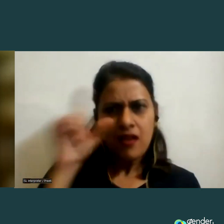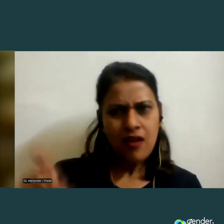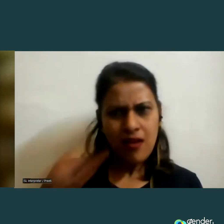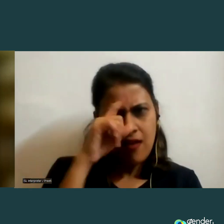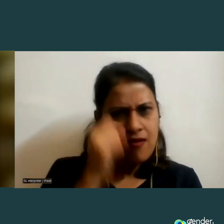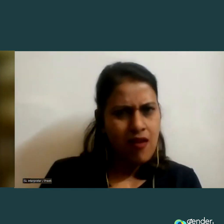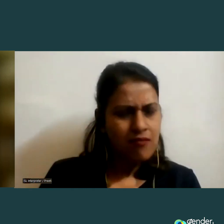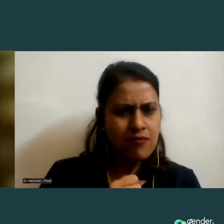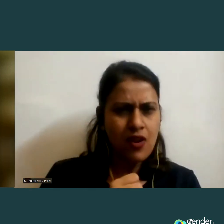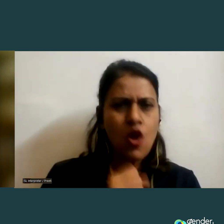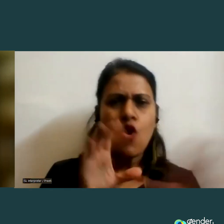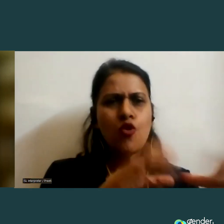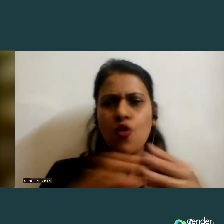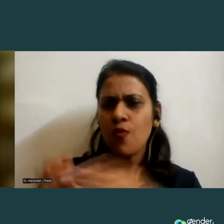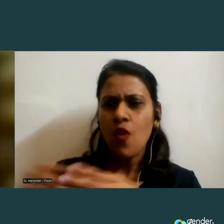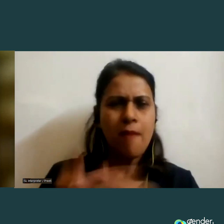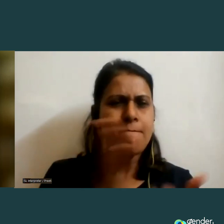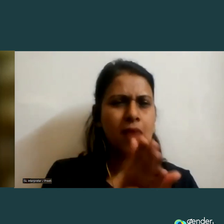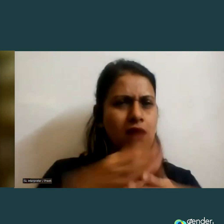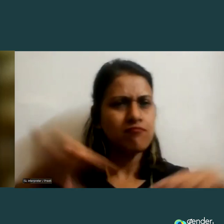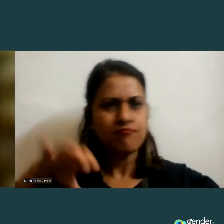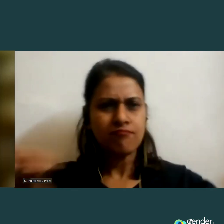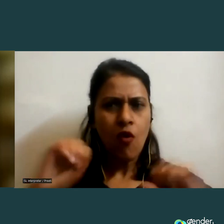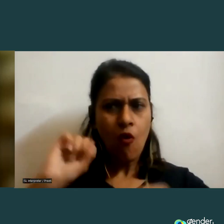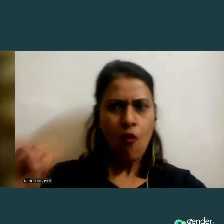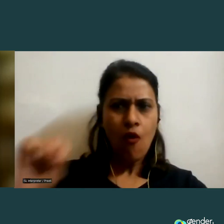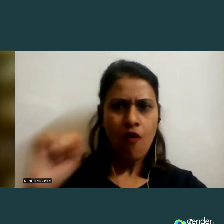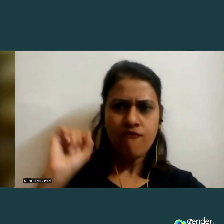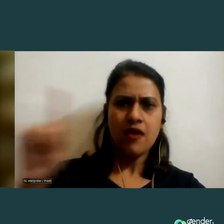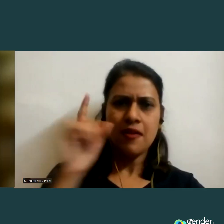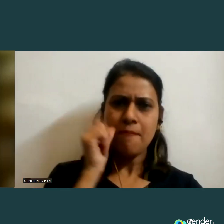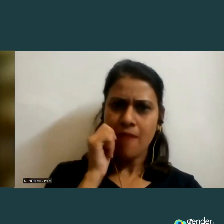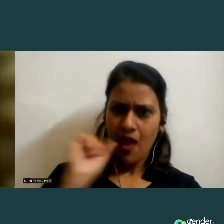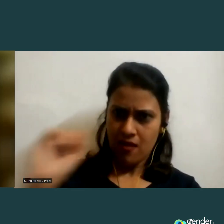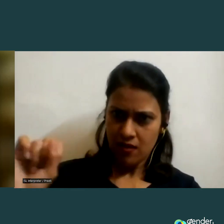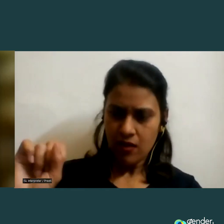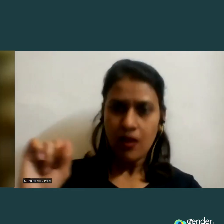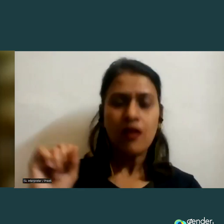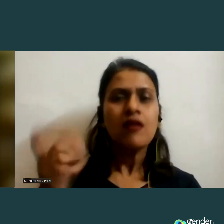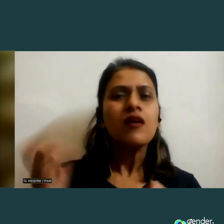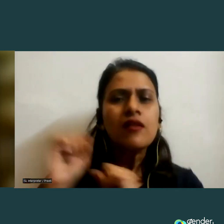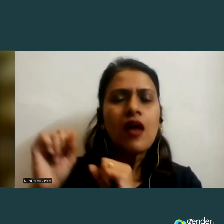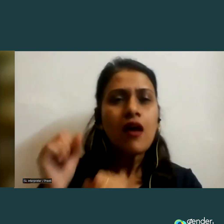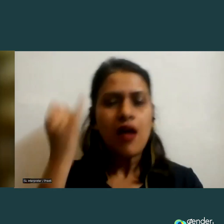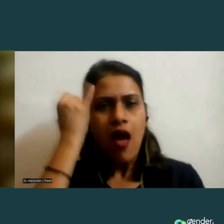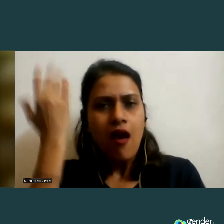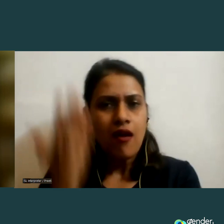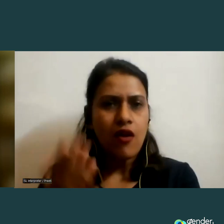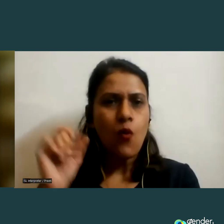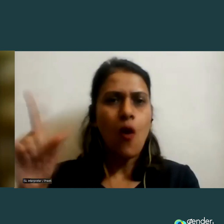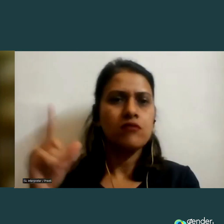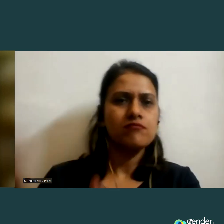then break the group and, invited only the men first, and then documented the discoveries from that. And then she